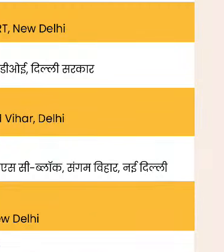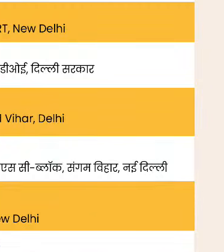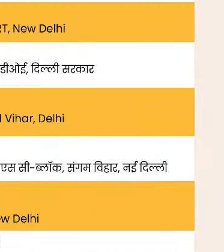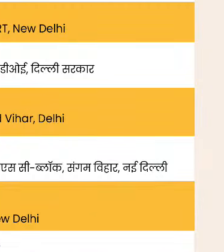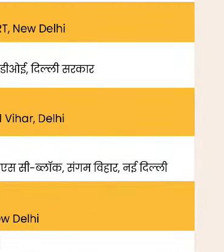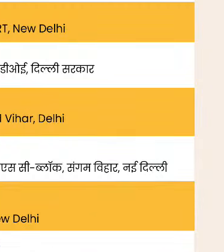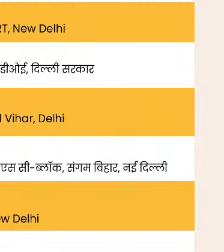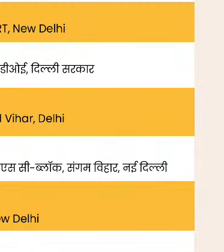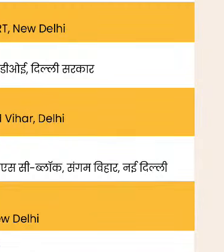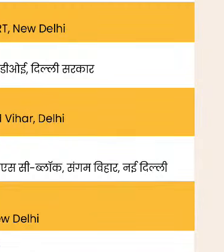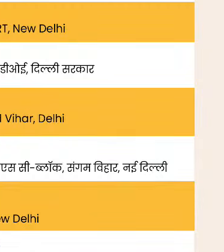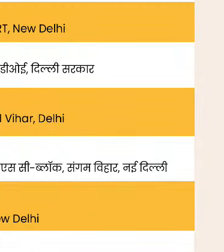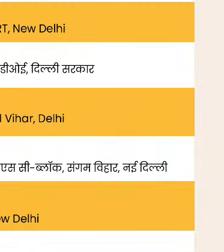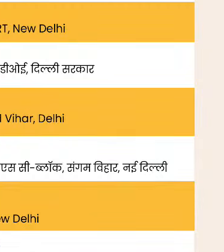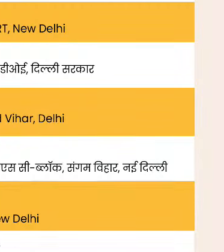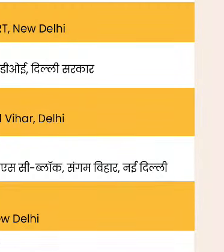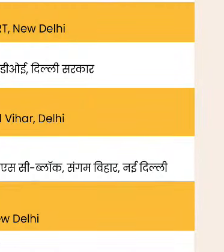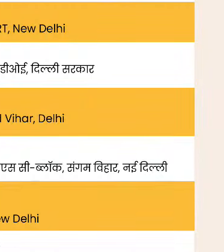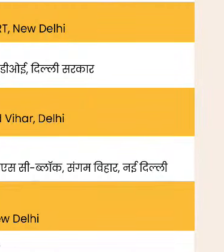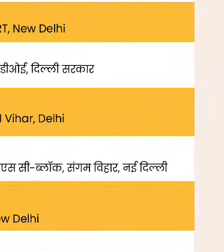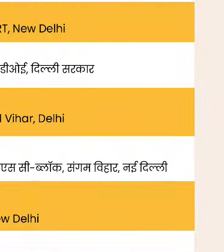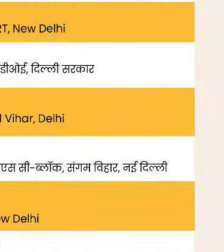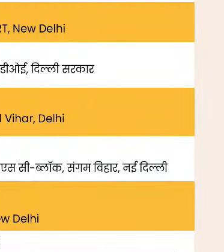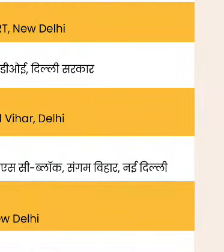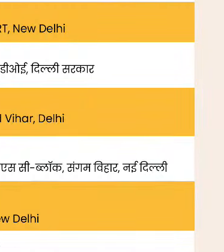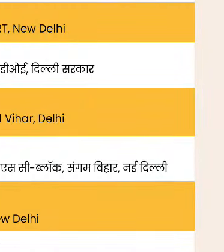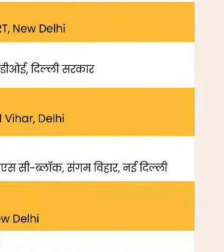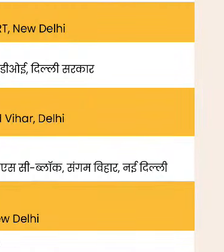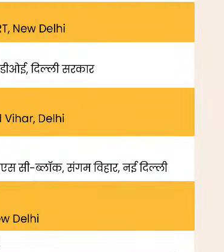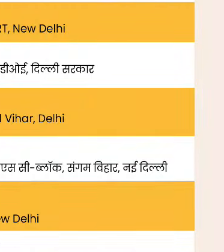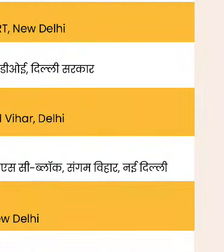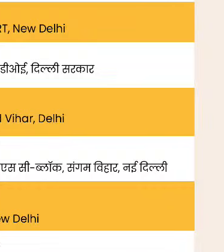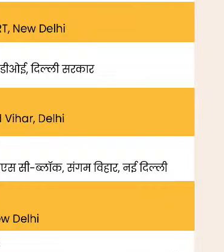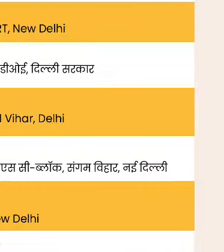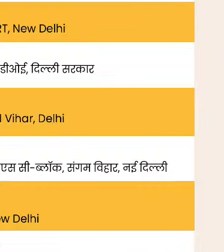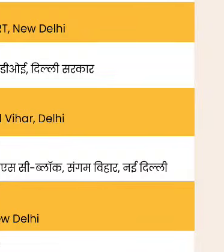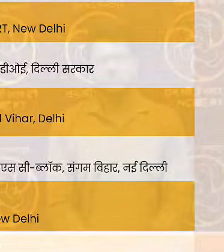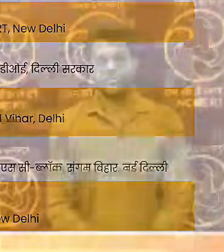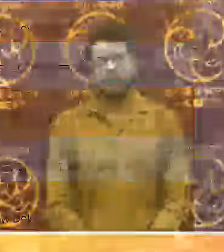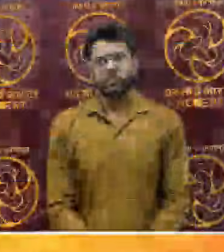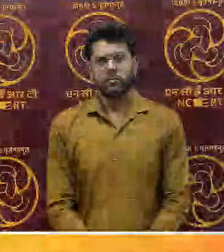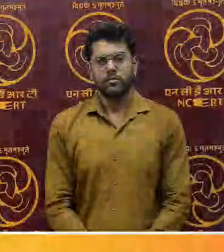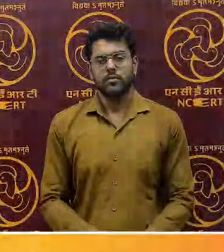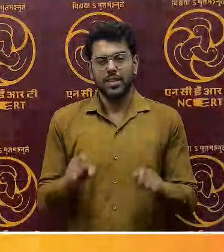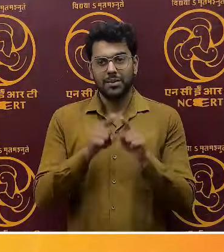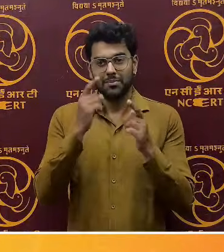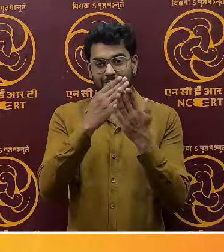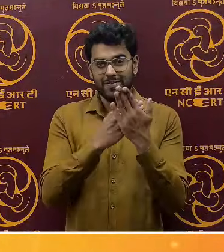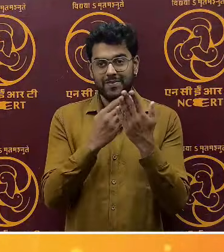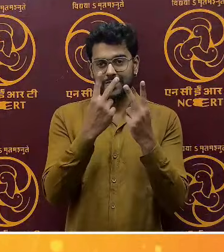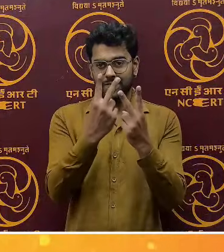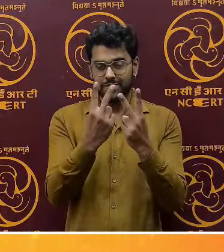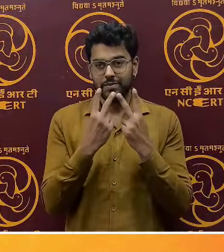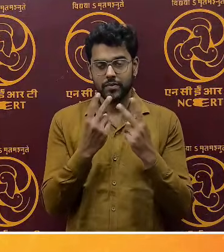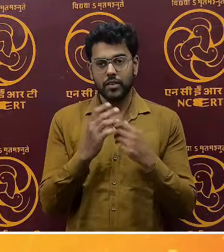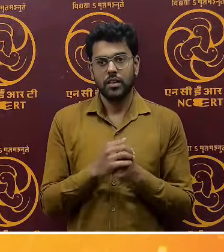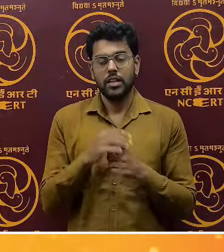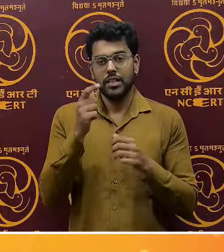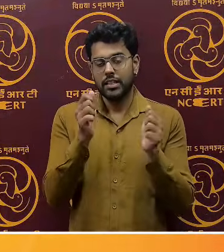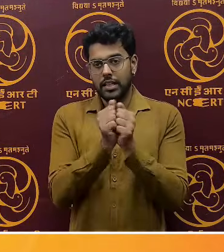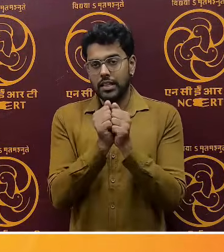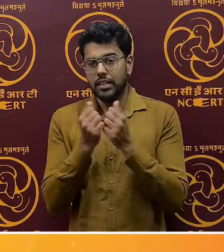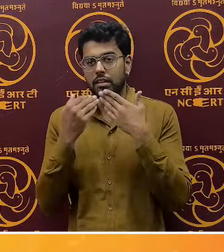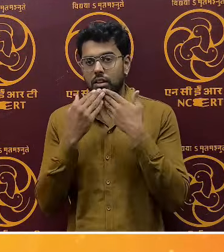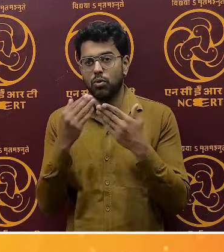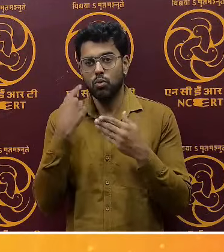creating, building essential life skills in the age of comparison culture. With that, I want to thank our sign